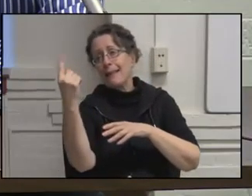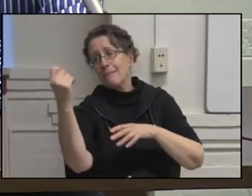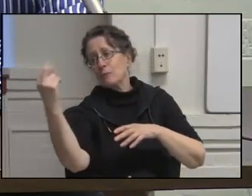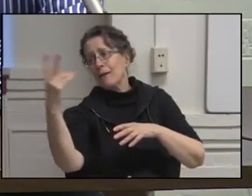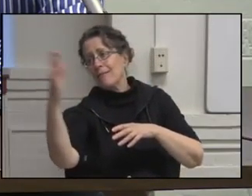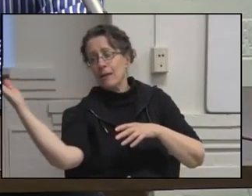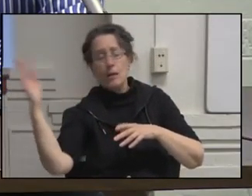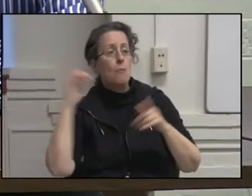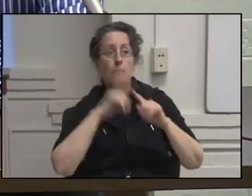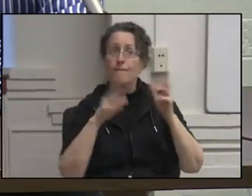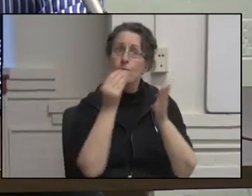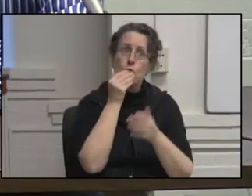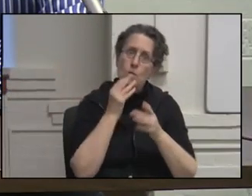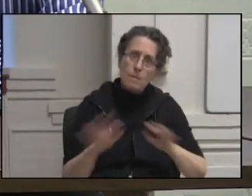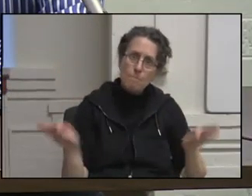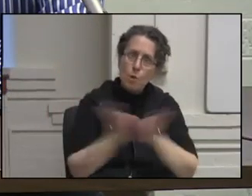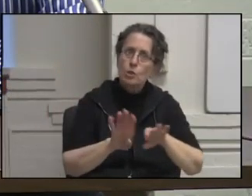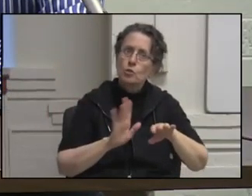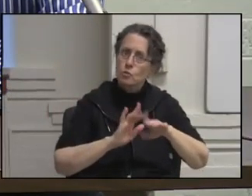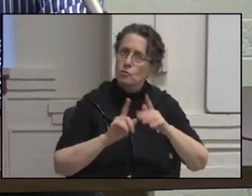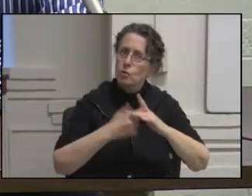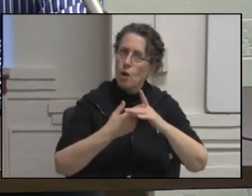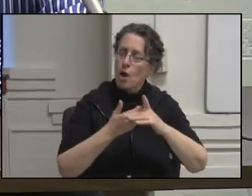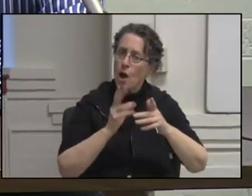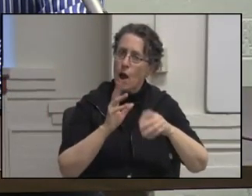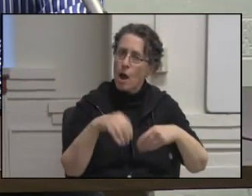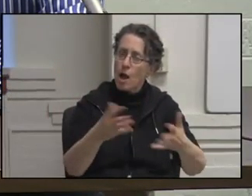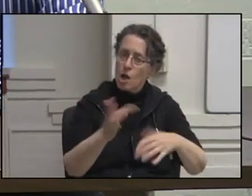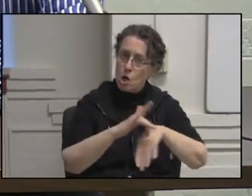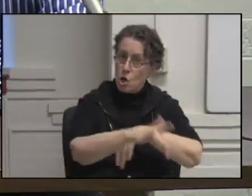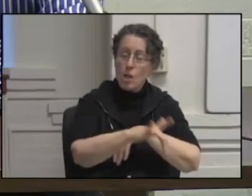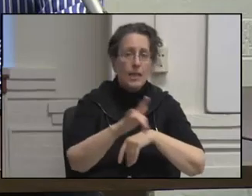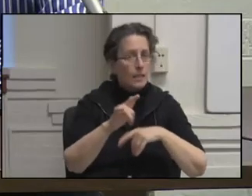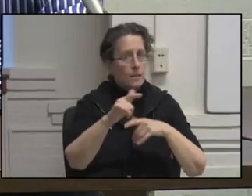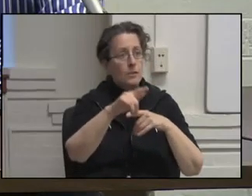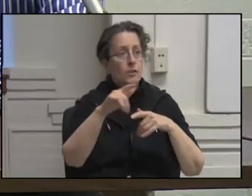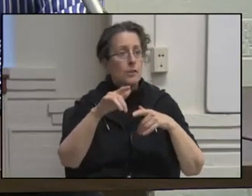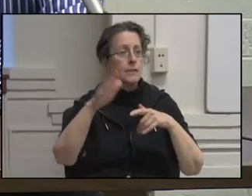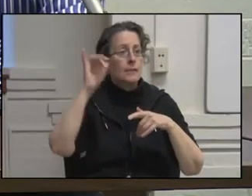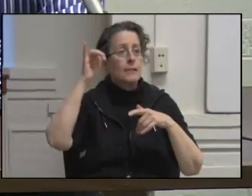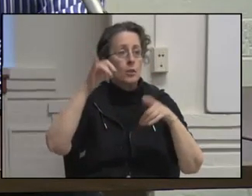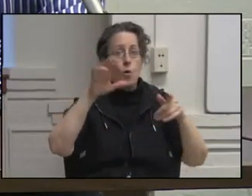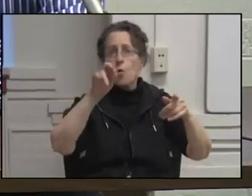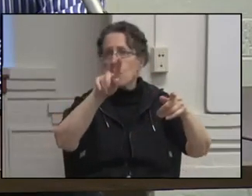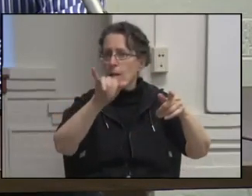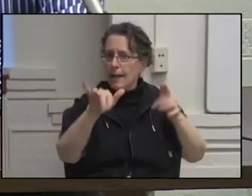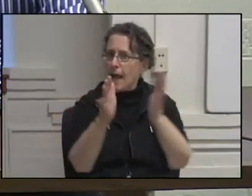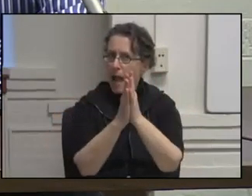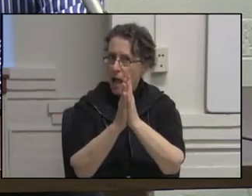early as possible. I know that vendors are supposed to be set up by 9. Mm-hmm. I think that's correct. So I